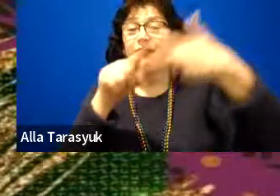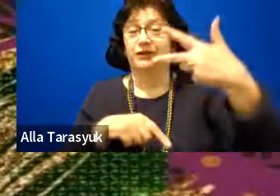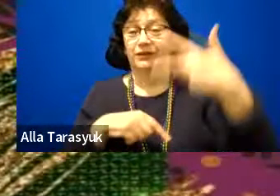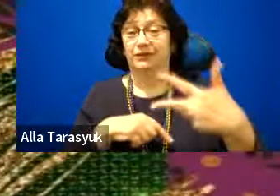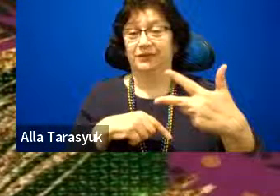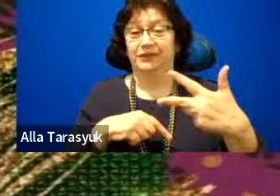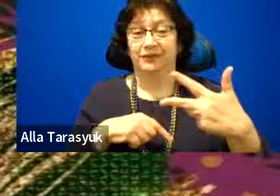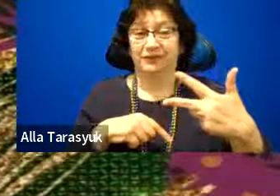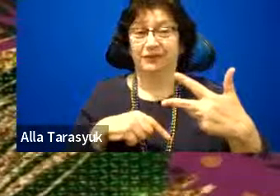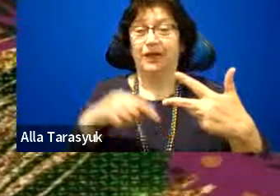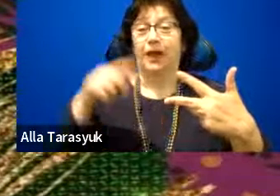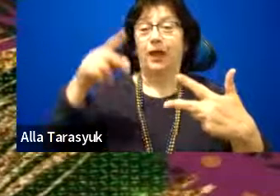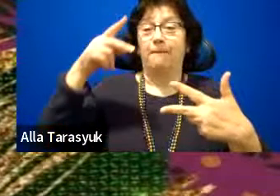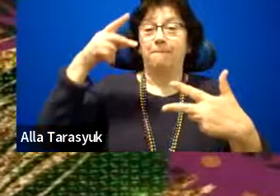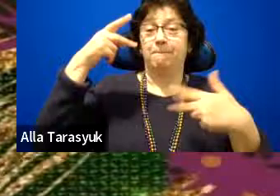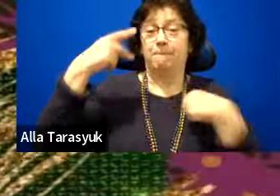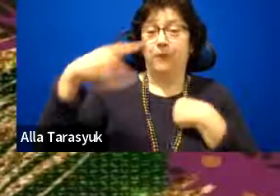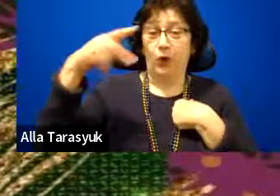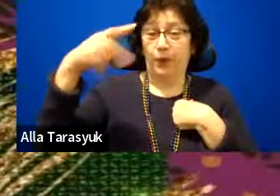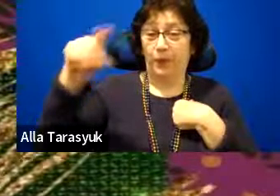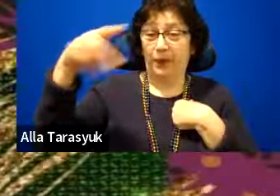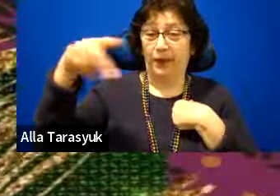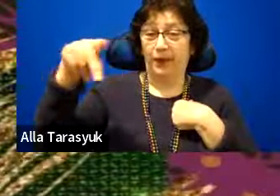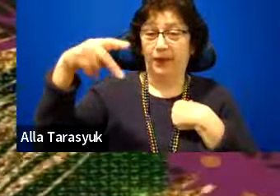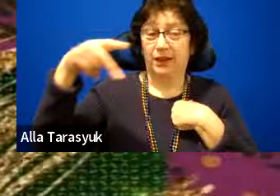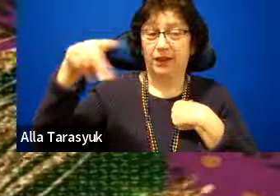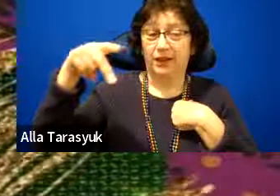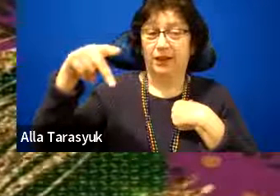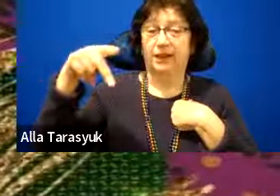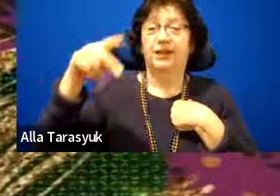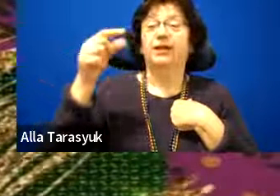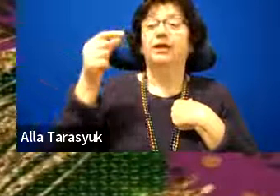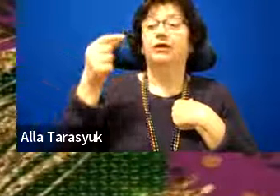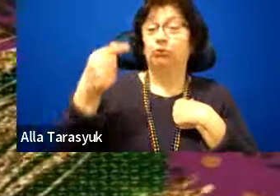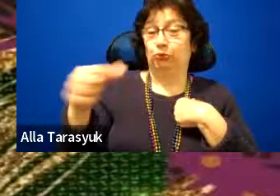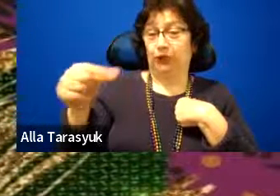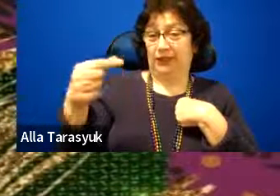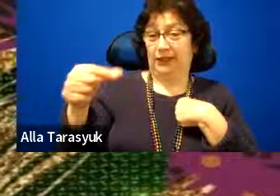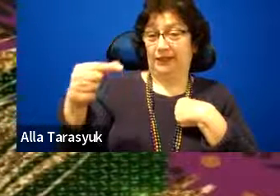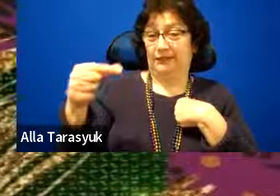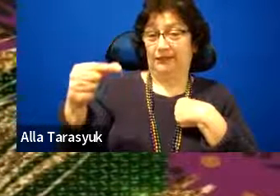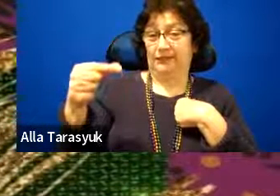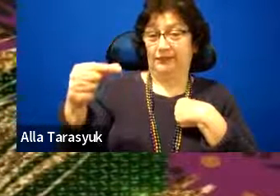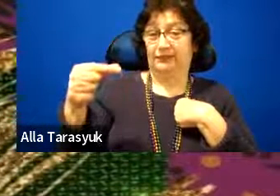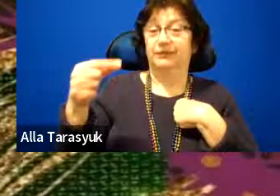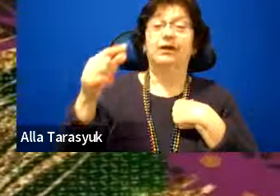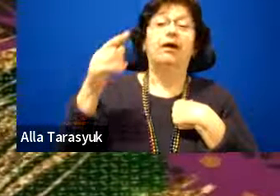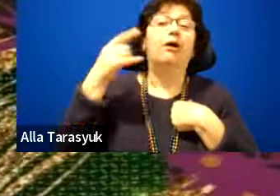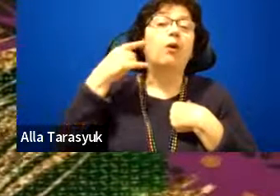And Mardi Gras is known for the 3 colors, purple, that's a sign for purple,